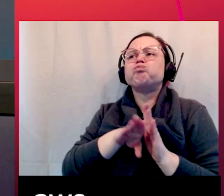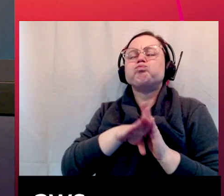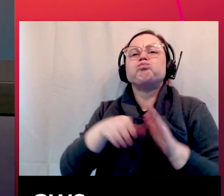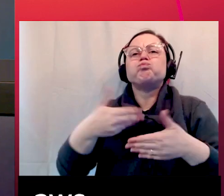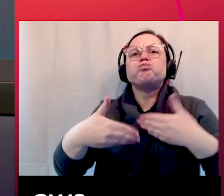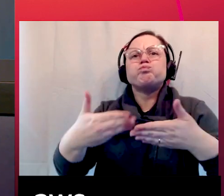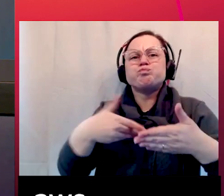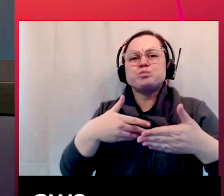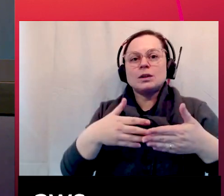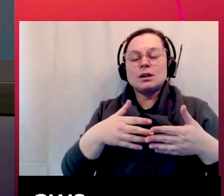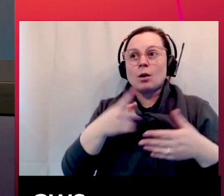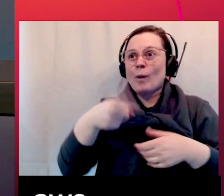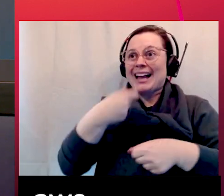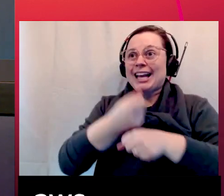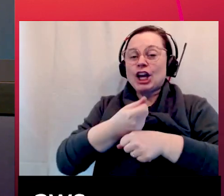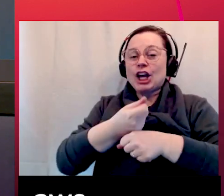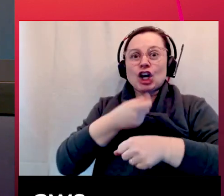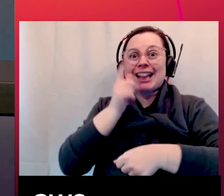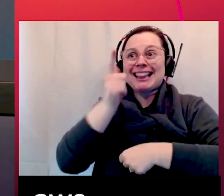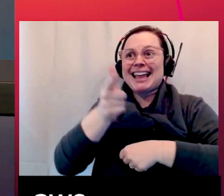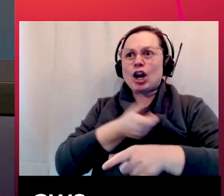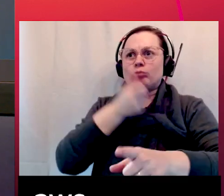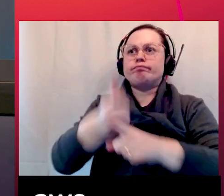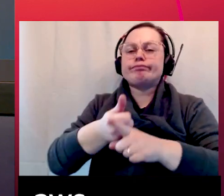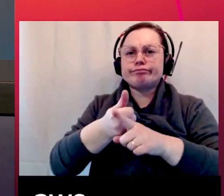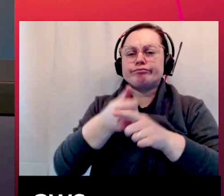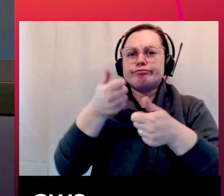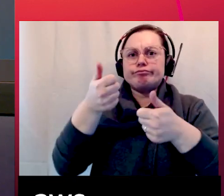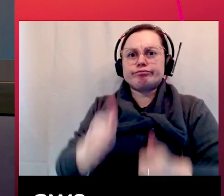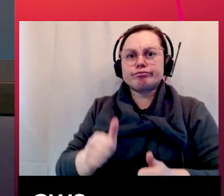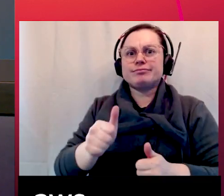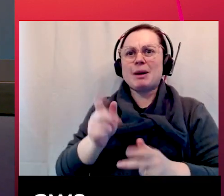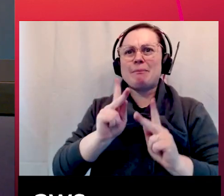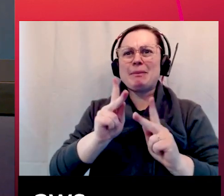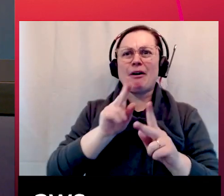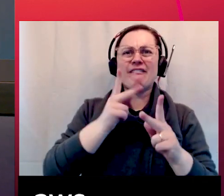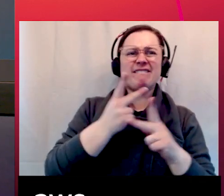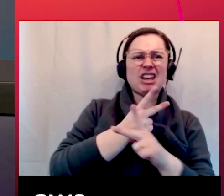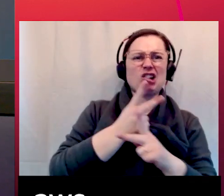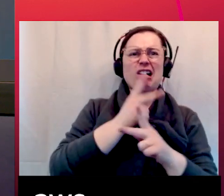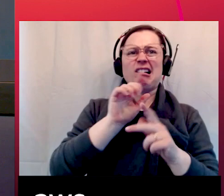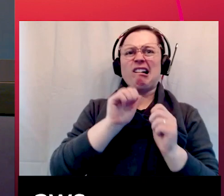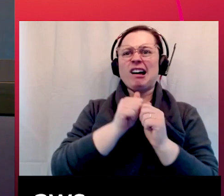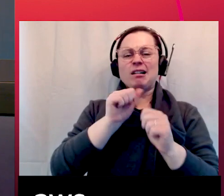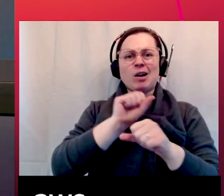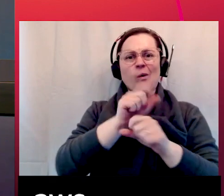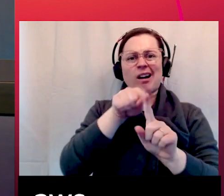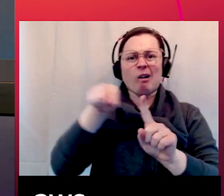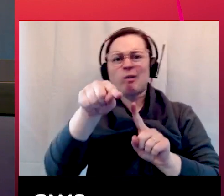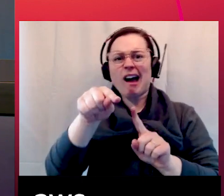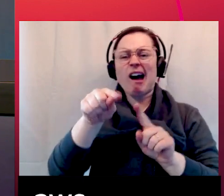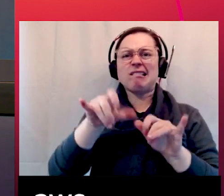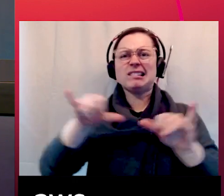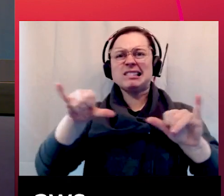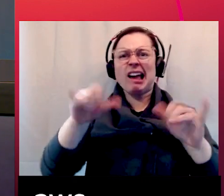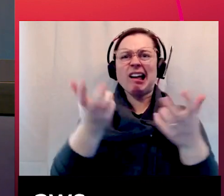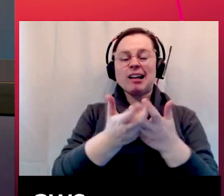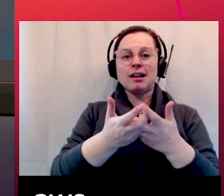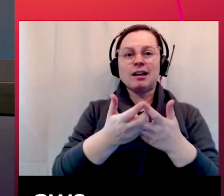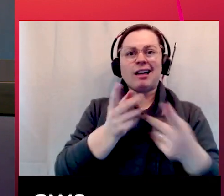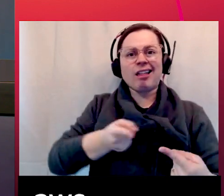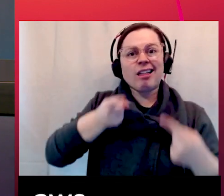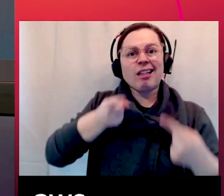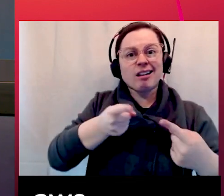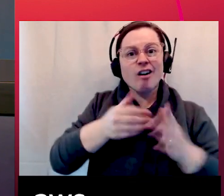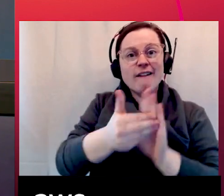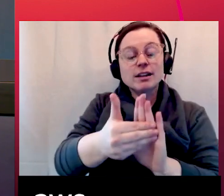and then a lot of people have to figure out smart ways to scale data. That's the hard part. So I'm glad to hear that that's part of the Aerospike. We've got to